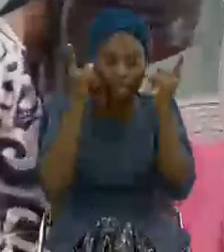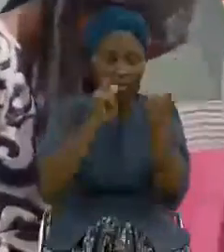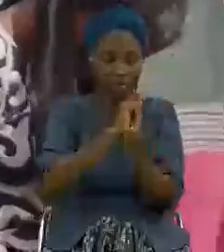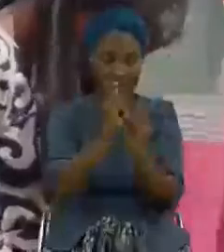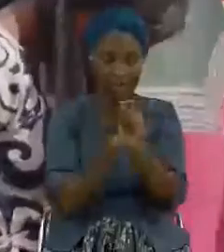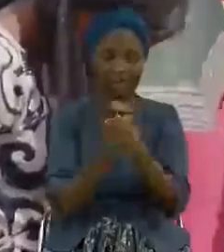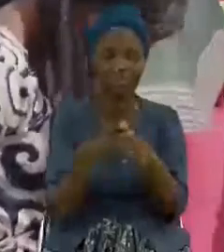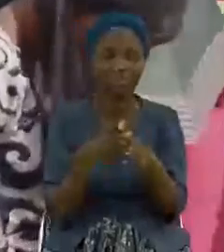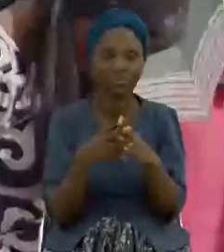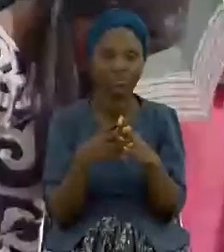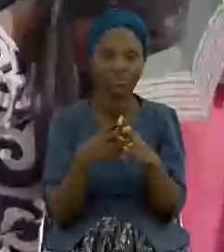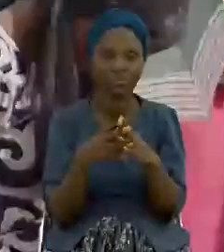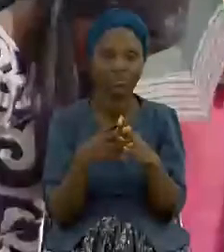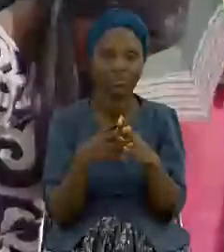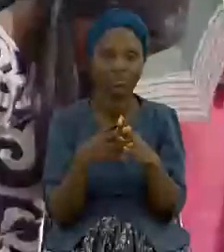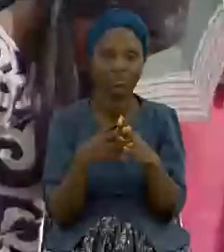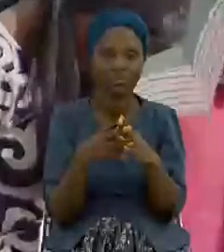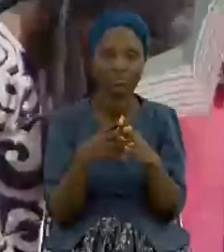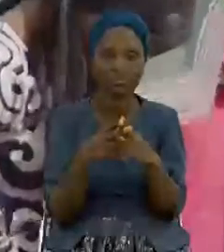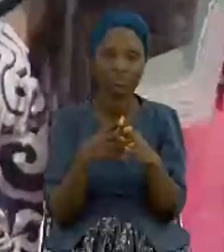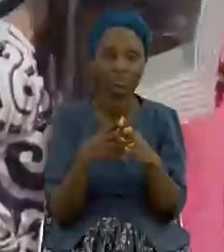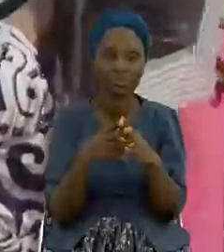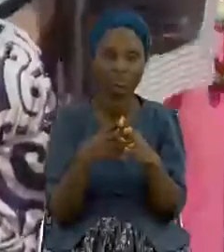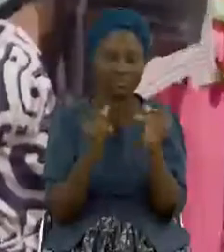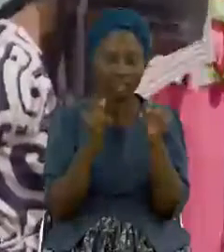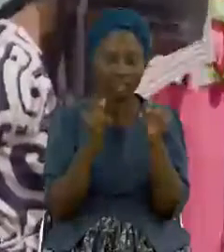marvelous newness of life.